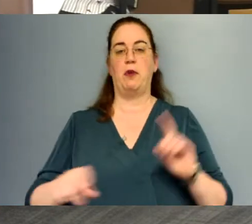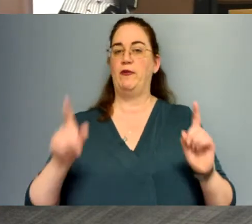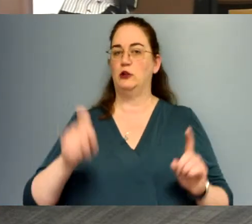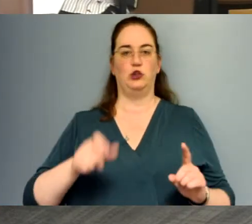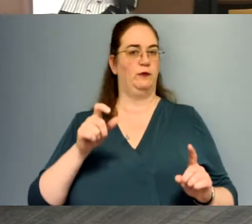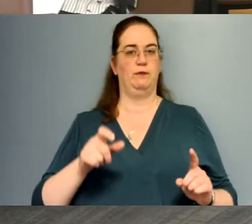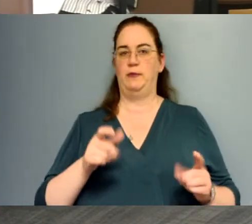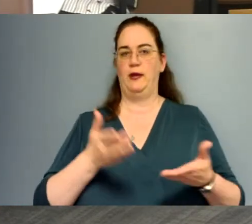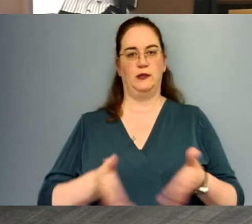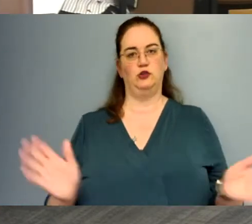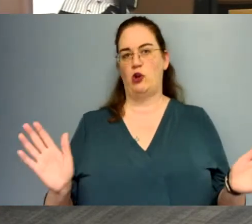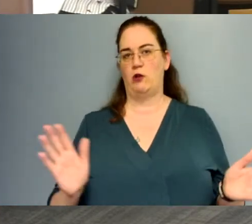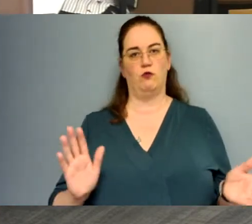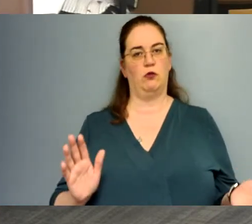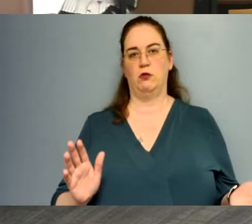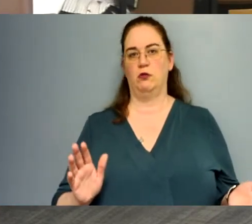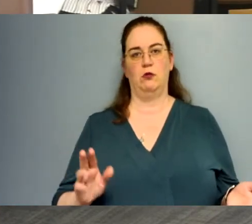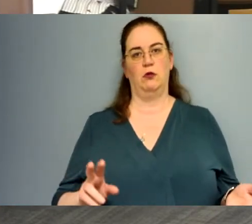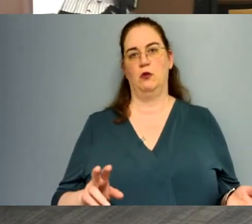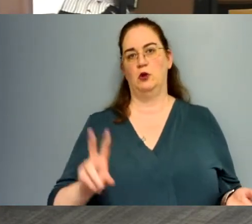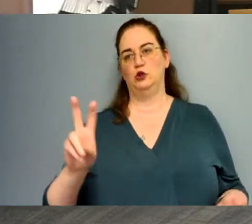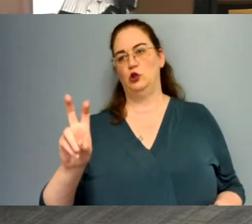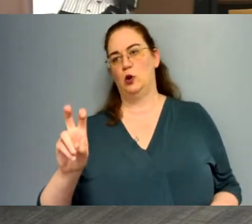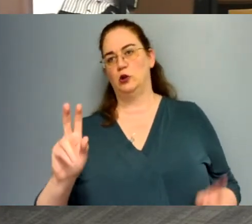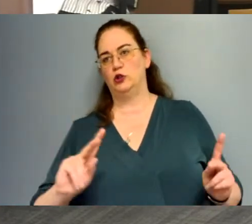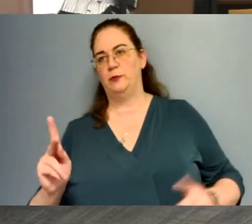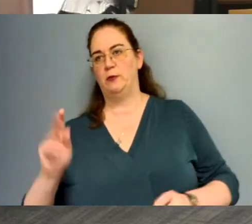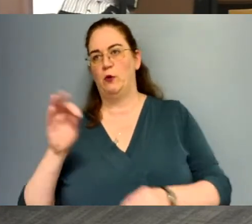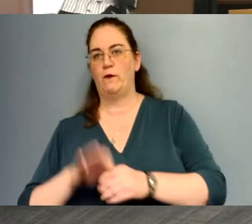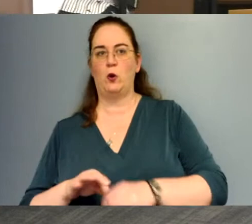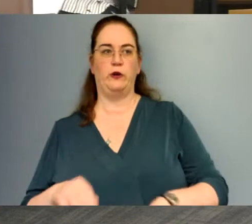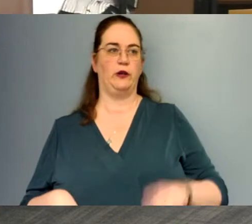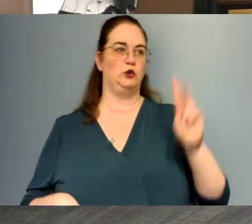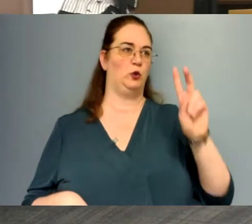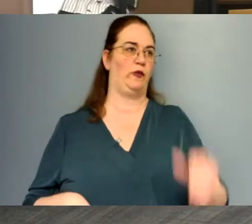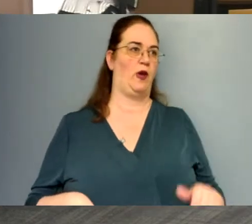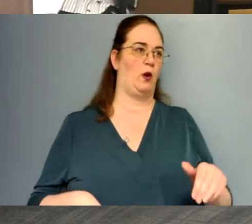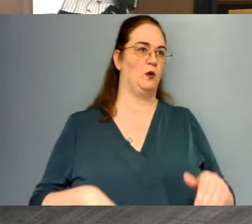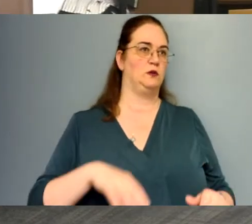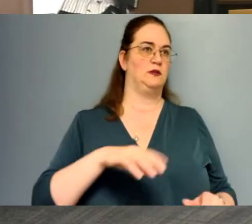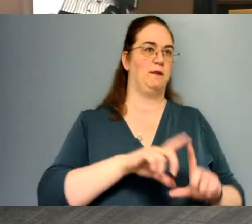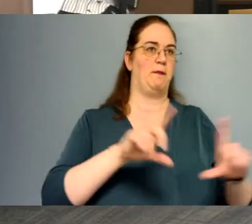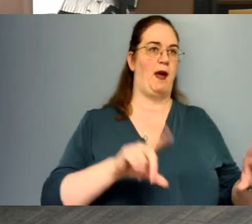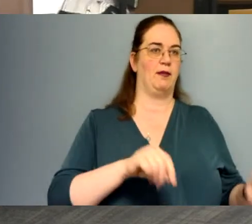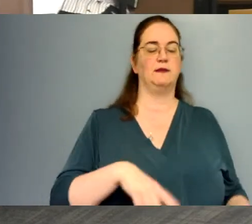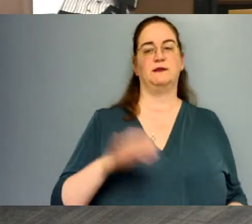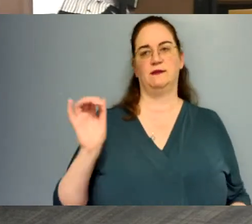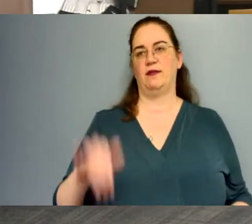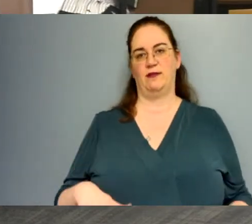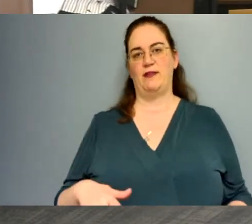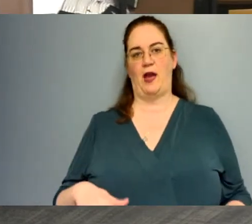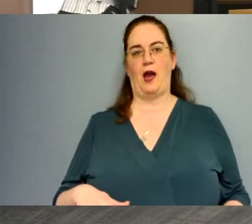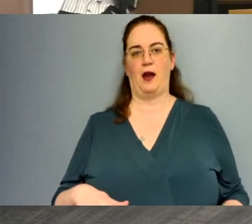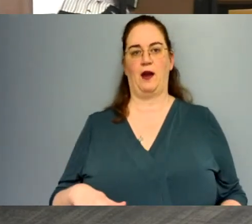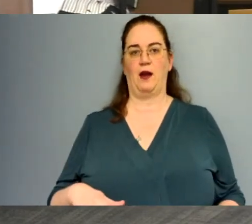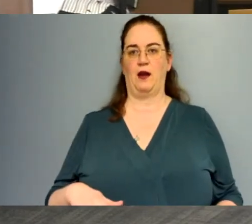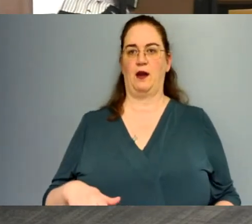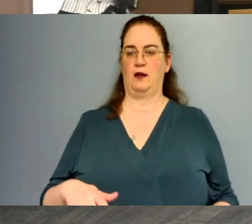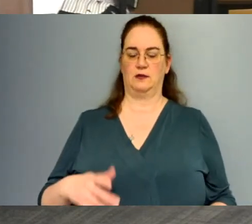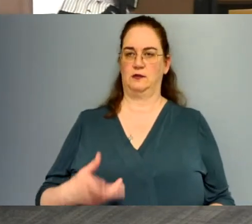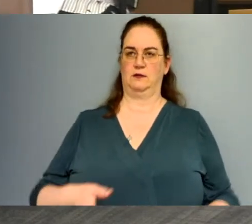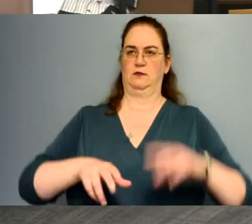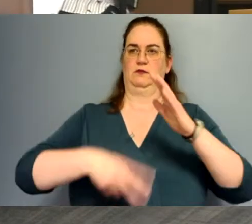be in general 200 people voting and 2,000 ballots in there. That's off by a factor of